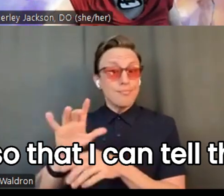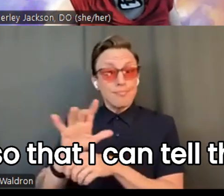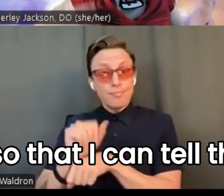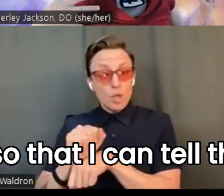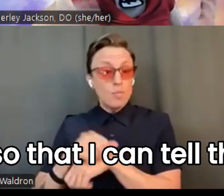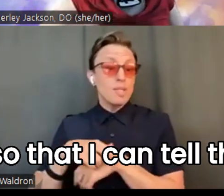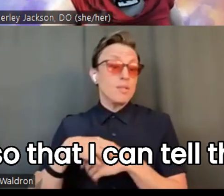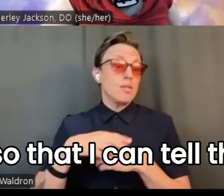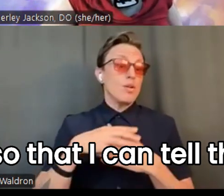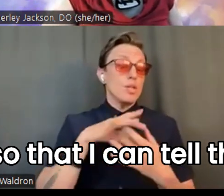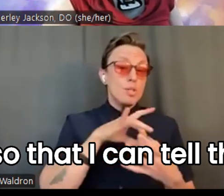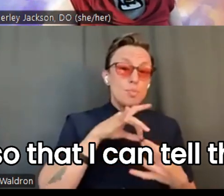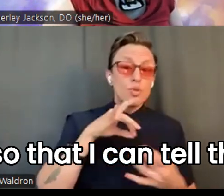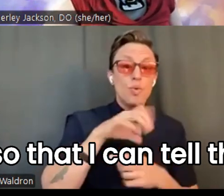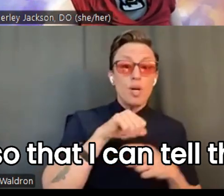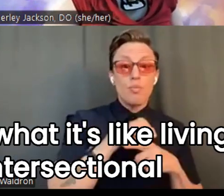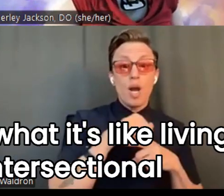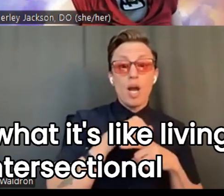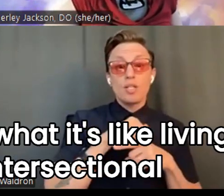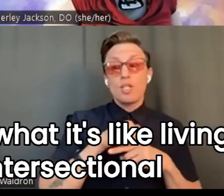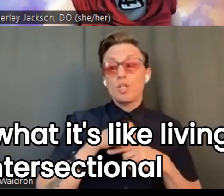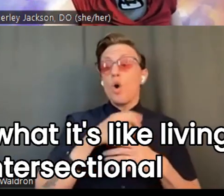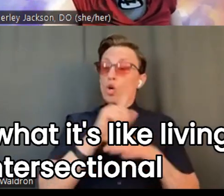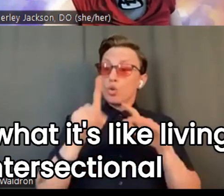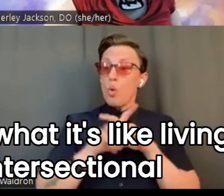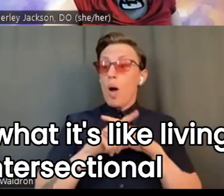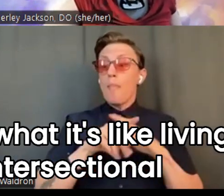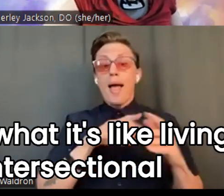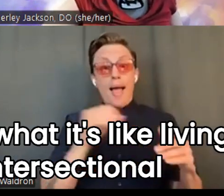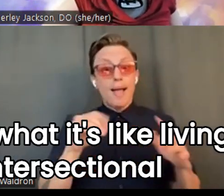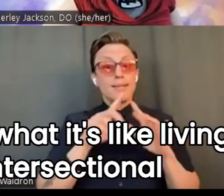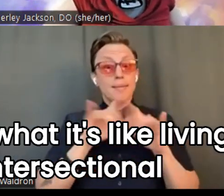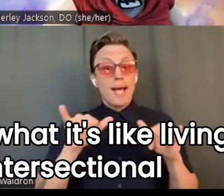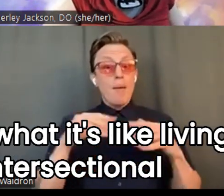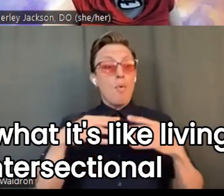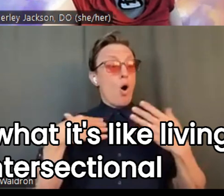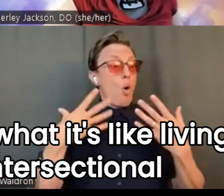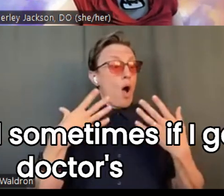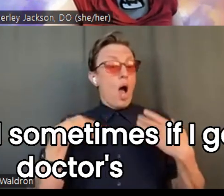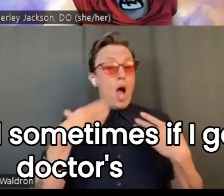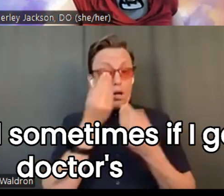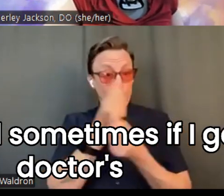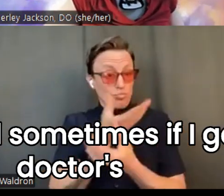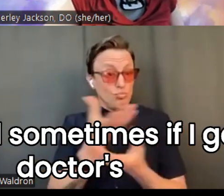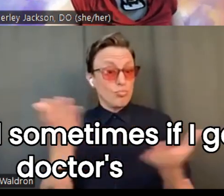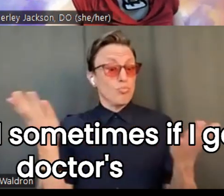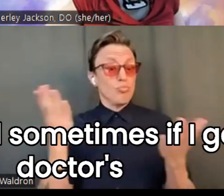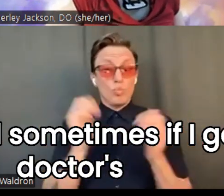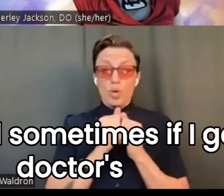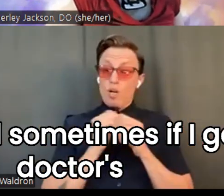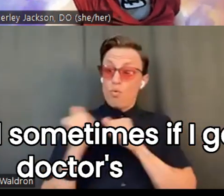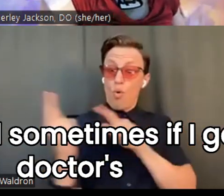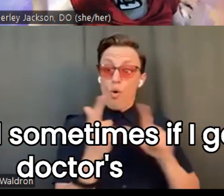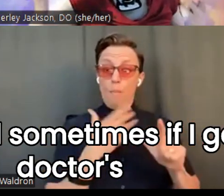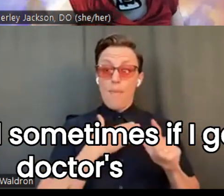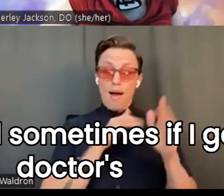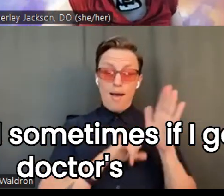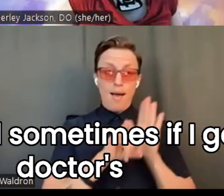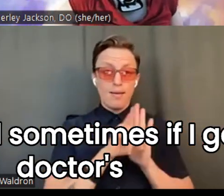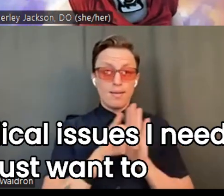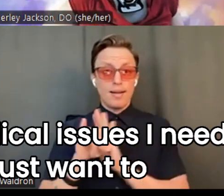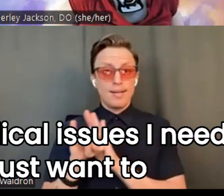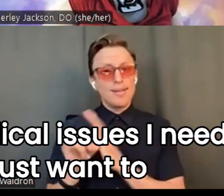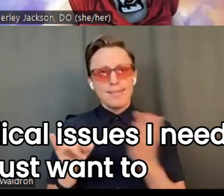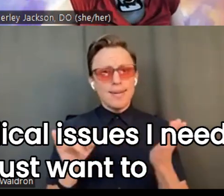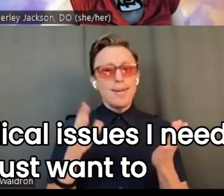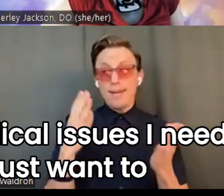doing this so that I can tell the entire world about what it's like living with intersectional identities. And sometimes, if I go to the